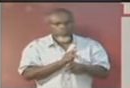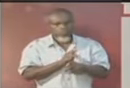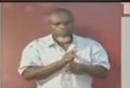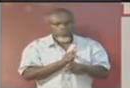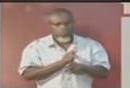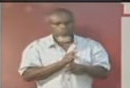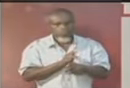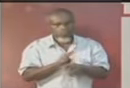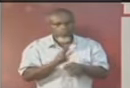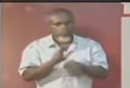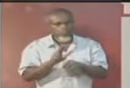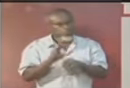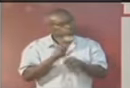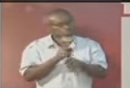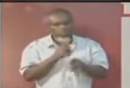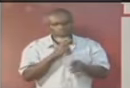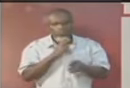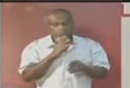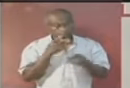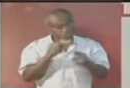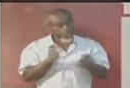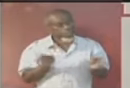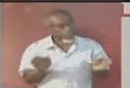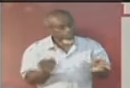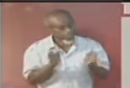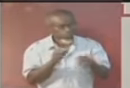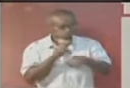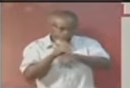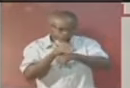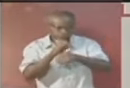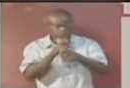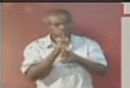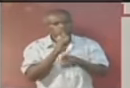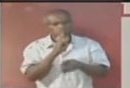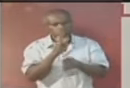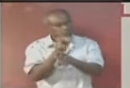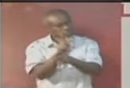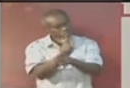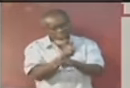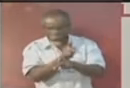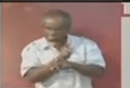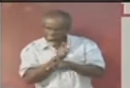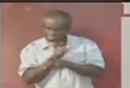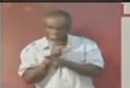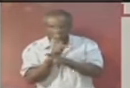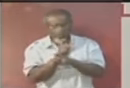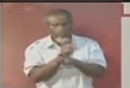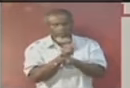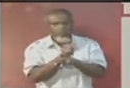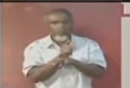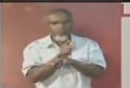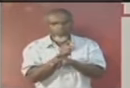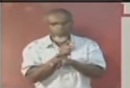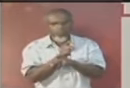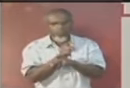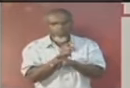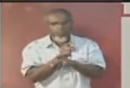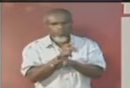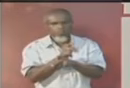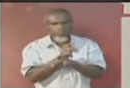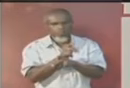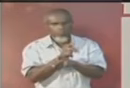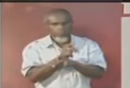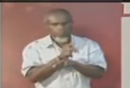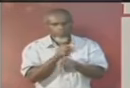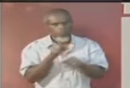biological containment level 3 or 4, related to the degree of pathogen, as being unknown, and take all precautions to prevent